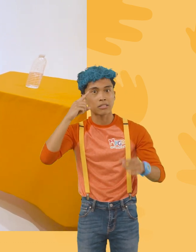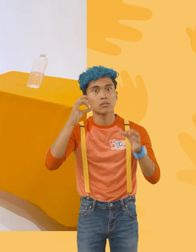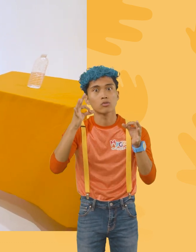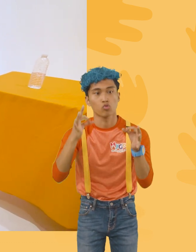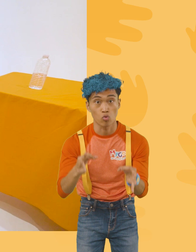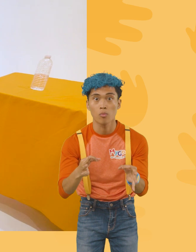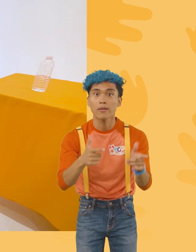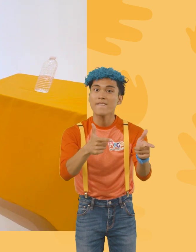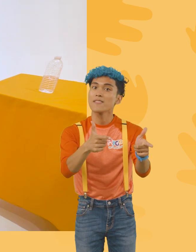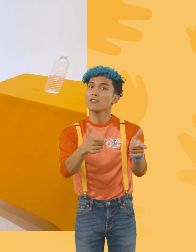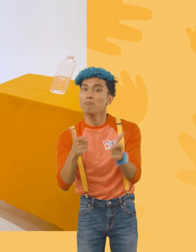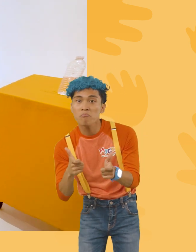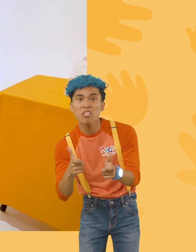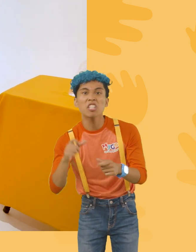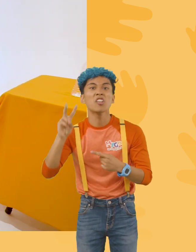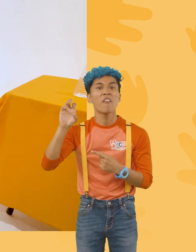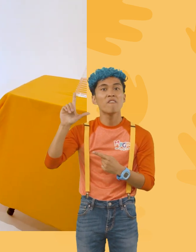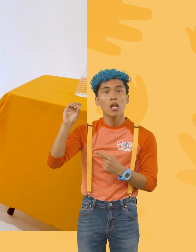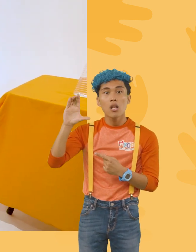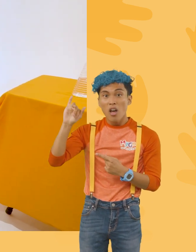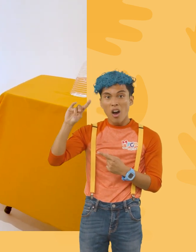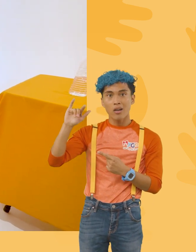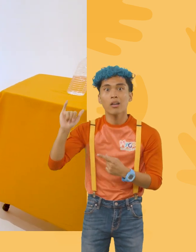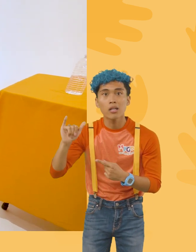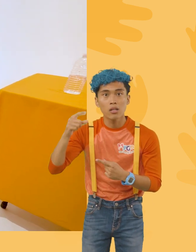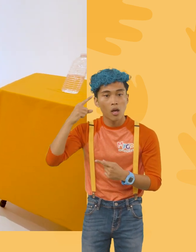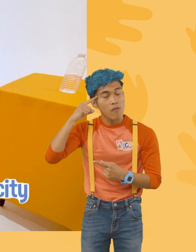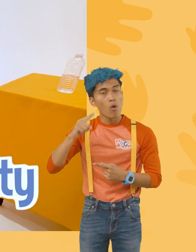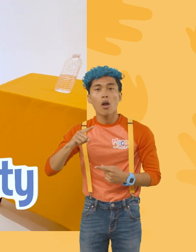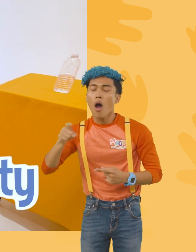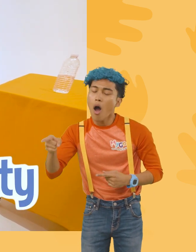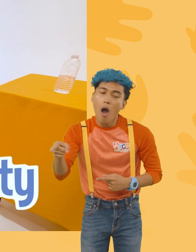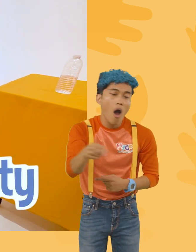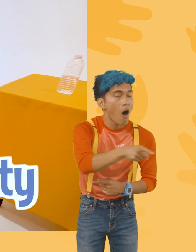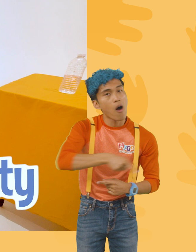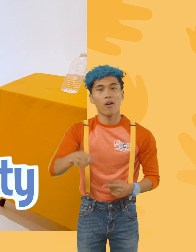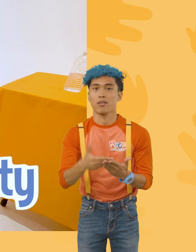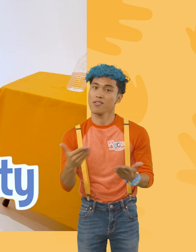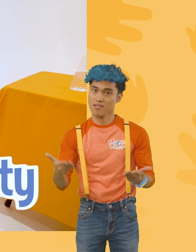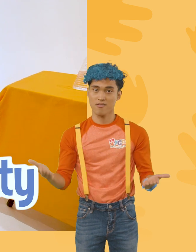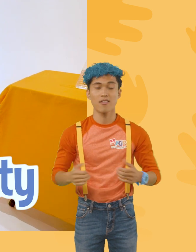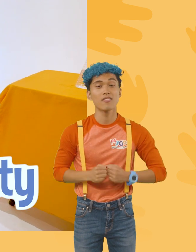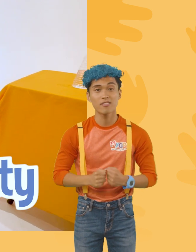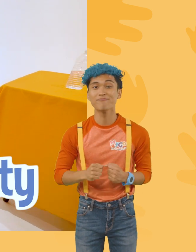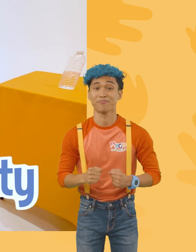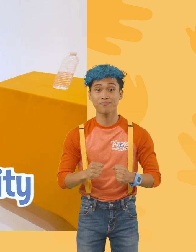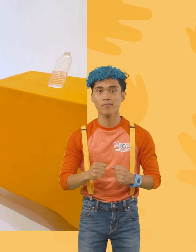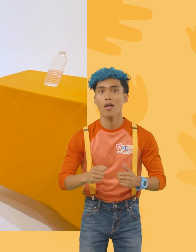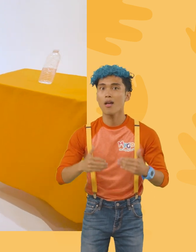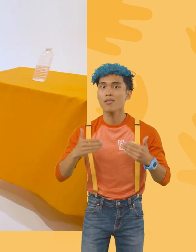know, determine how fast, how much velocity these items have.